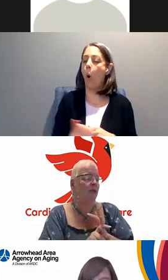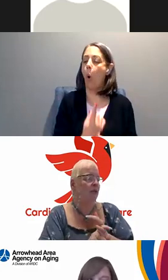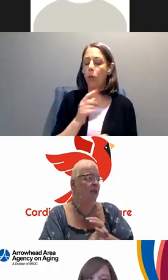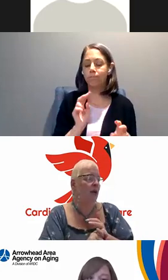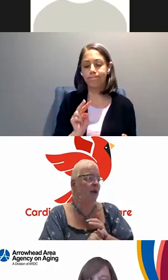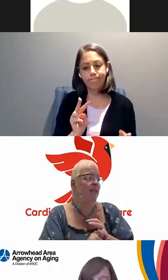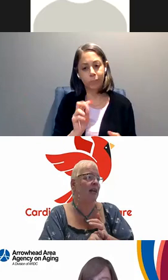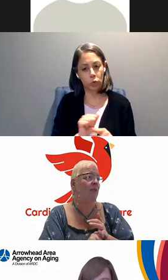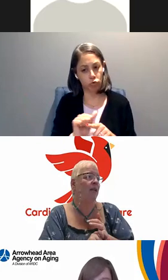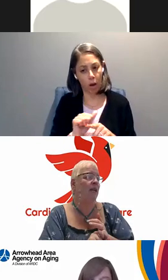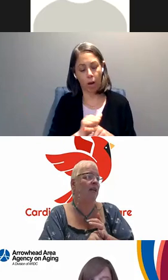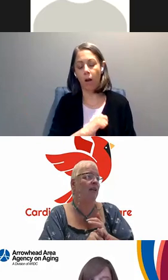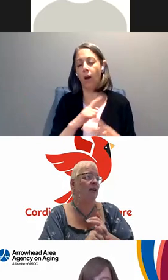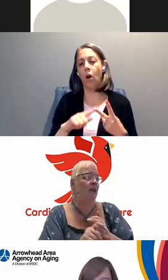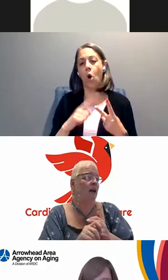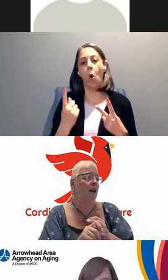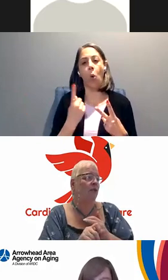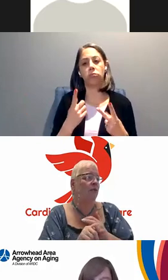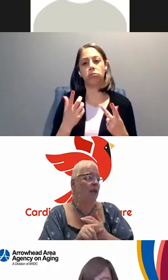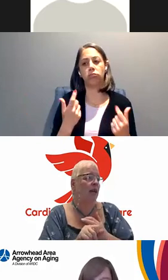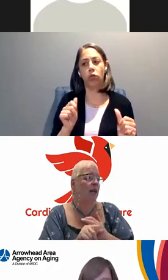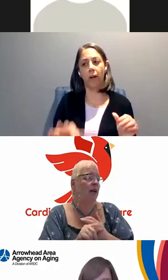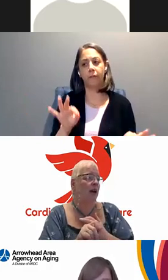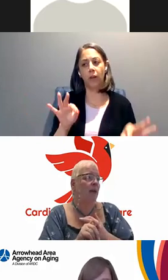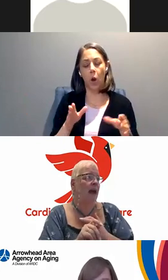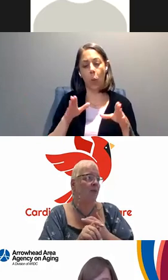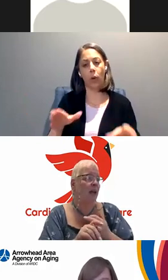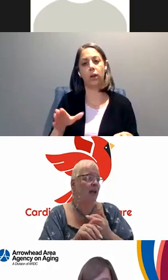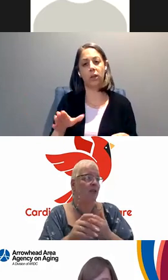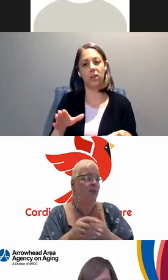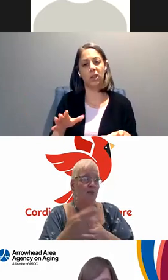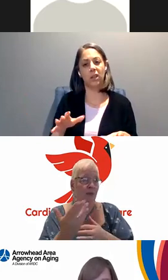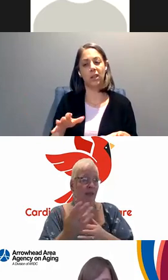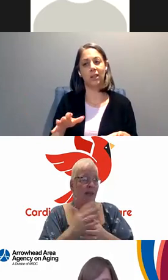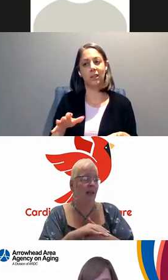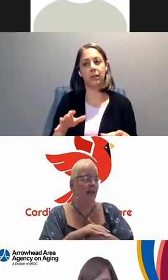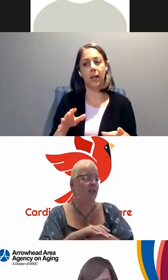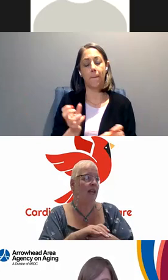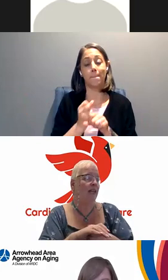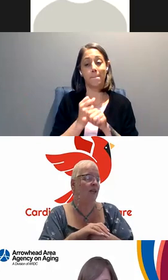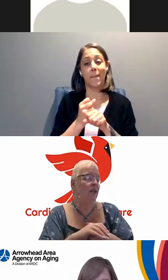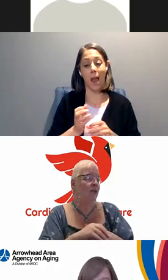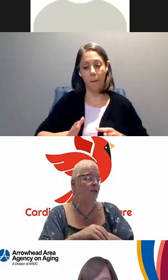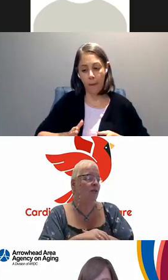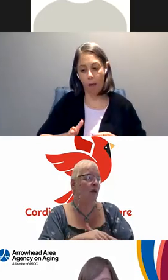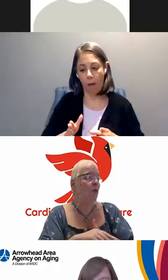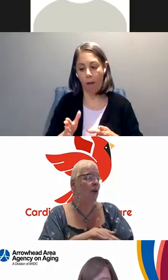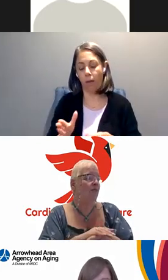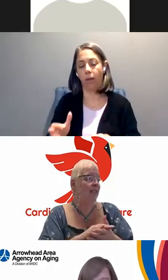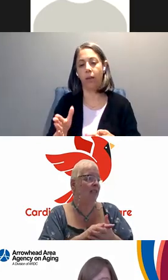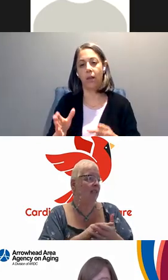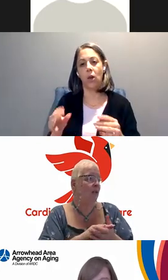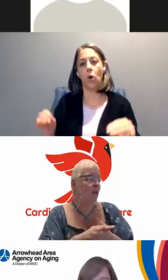We're always looking at ways that we can create a pathway to, like Electra said, to a